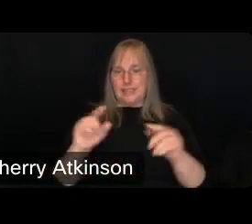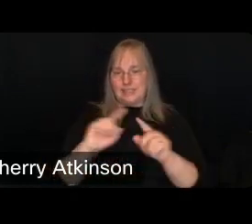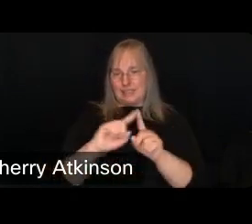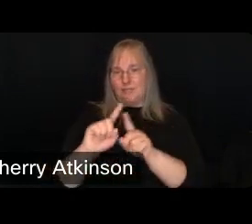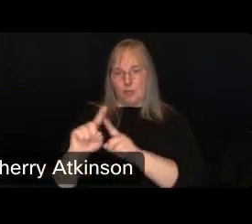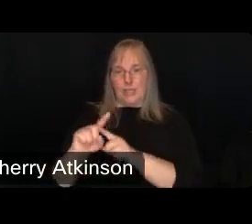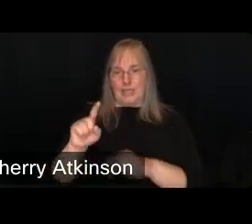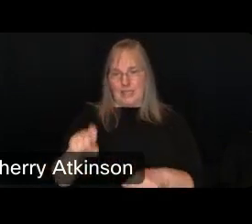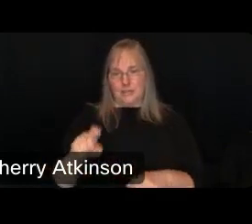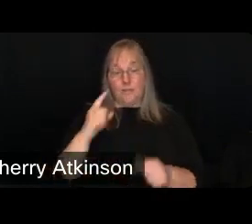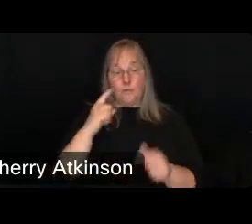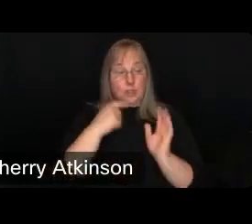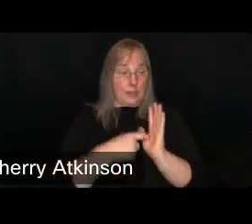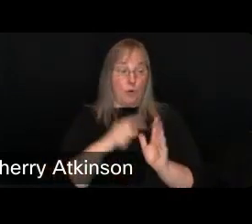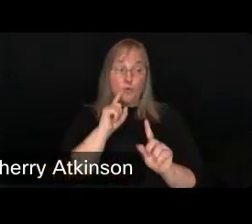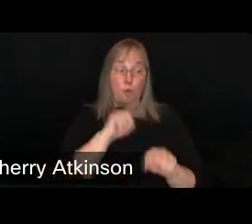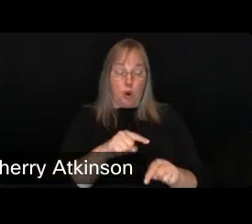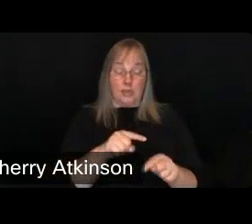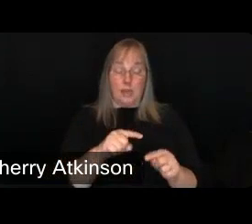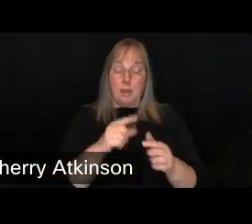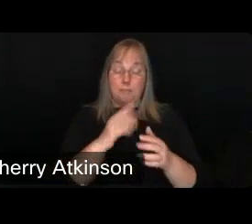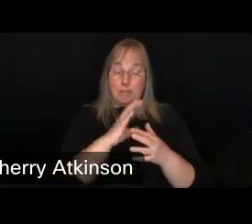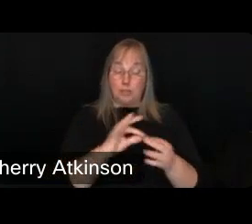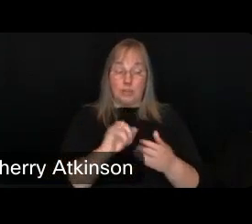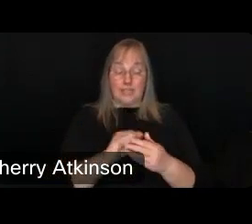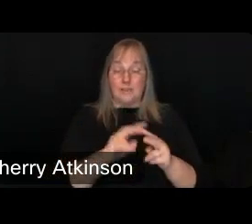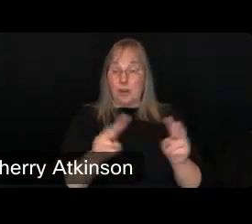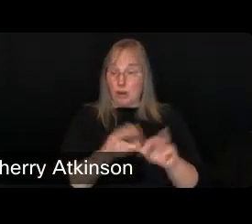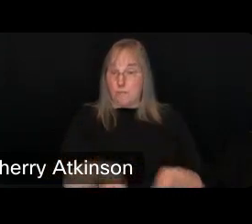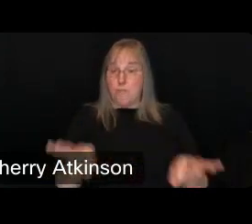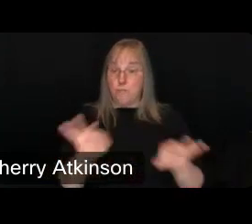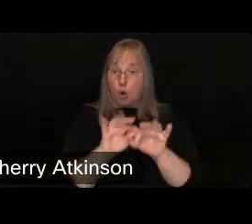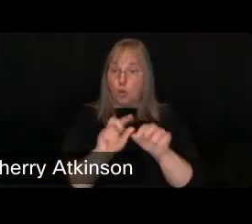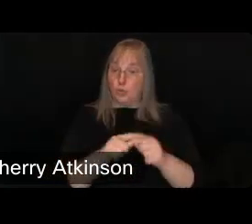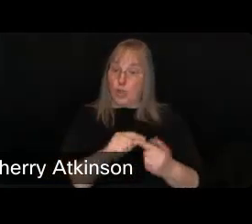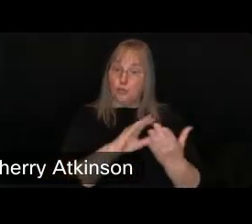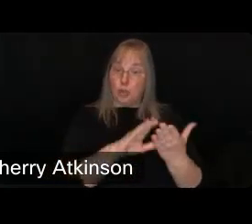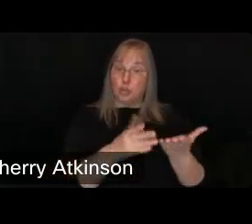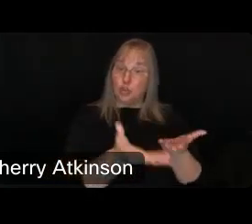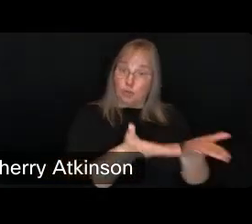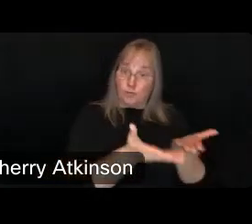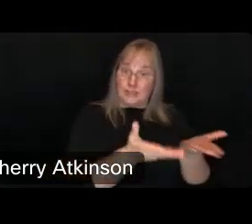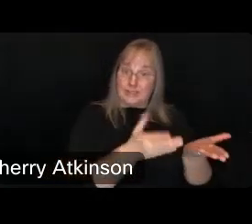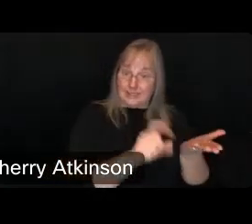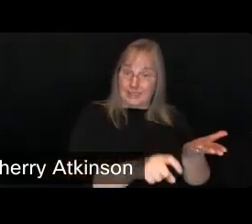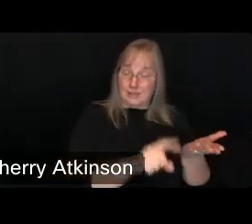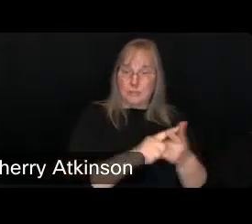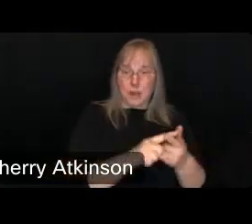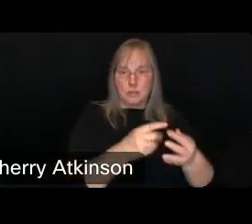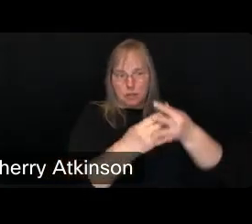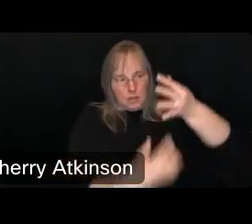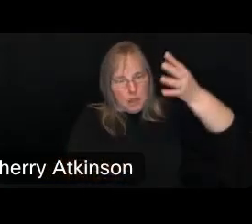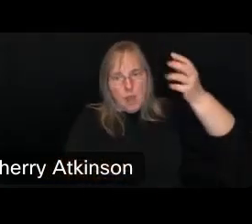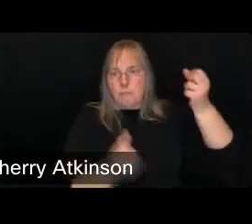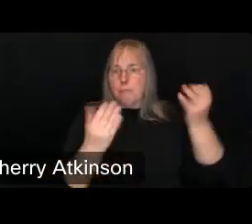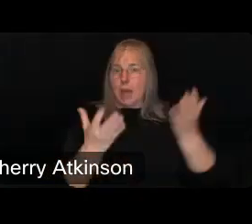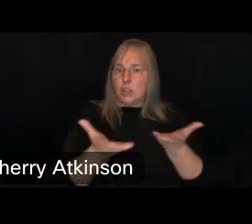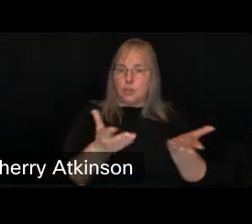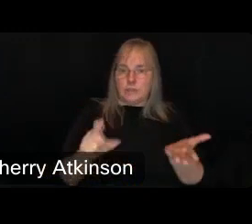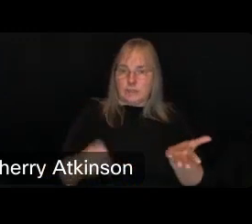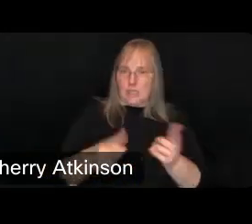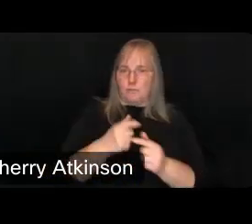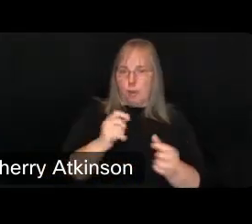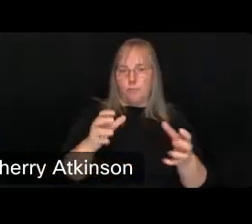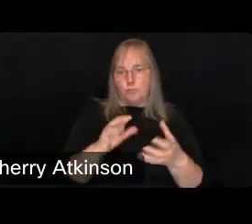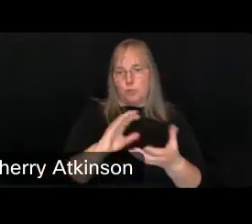that it's very important to address service needs, but there are all kinds of service needs from the community, represent different